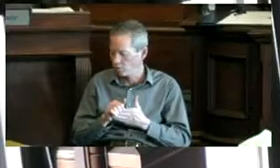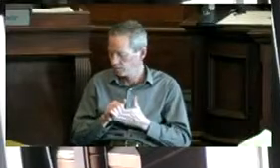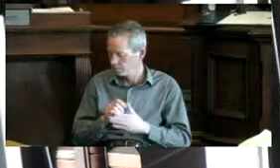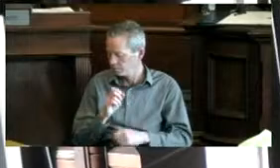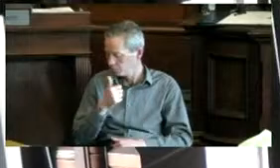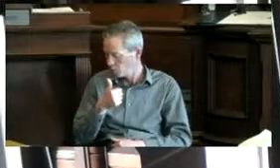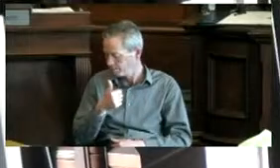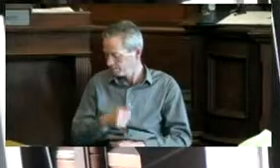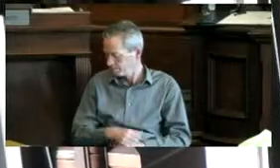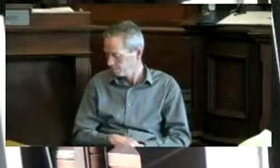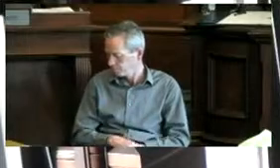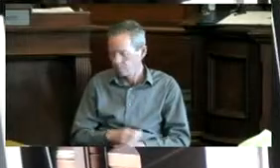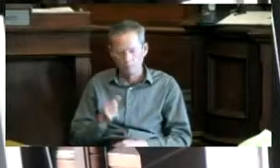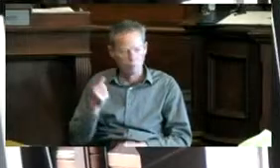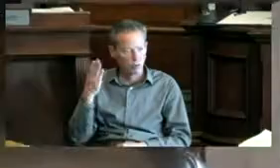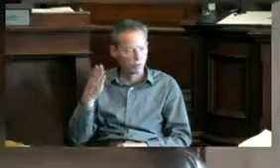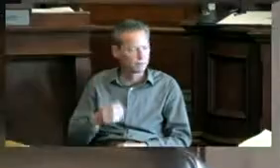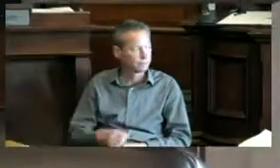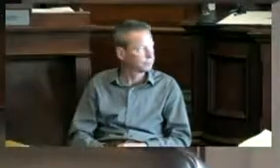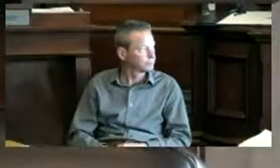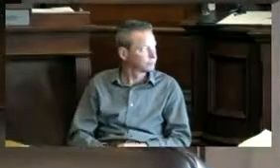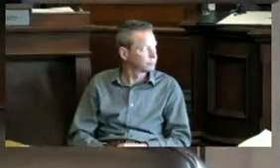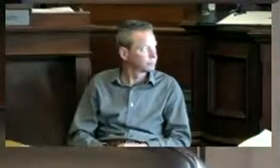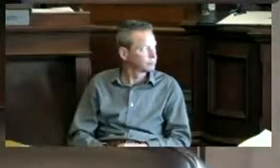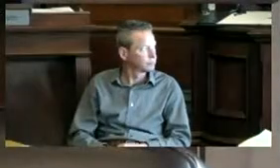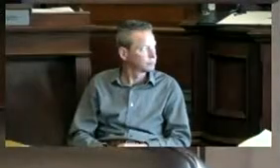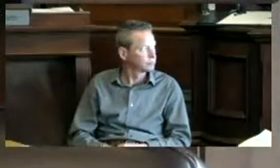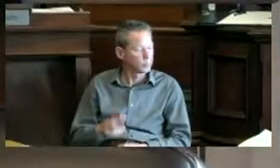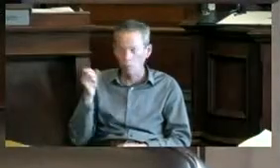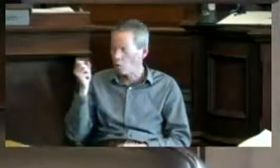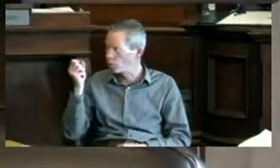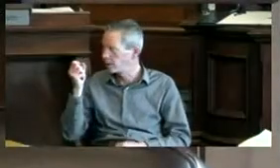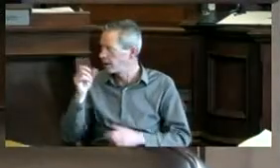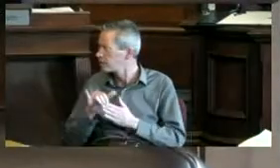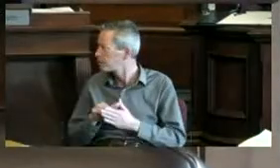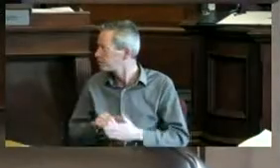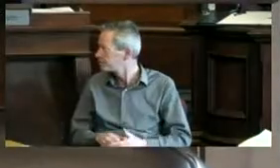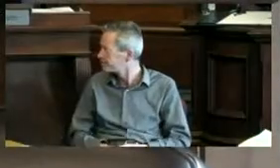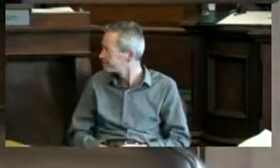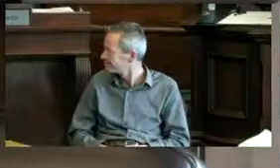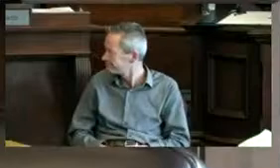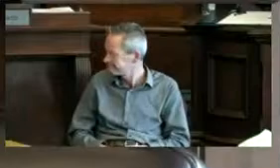$75,000. Sounds good. Move it. We're going to be holding it, too.